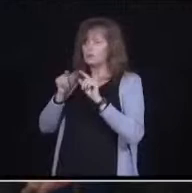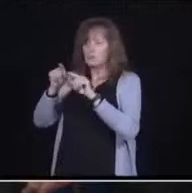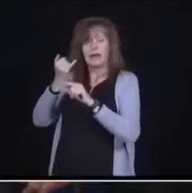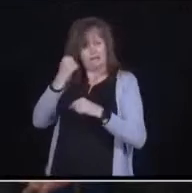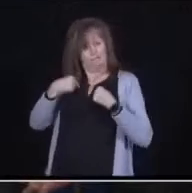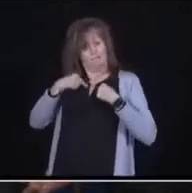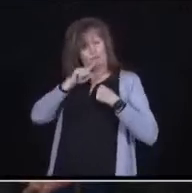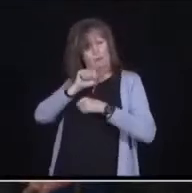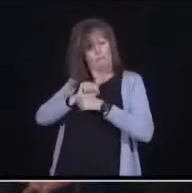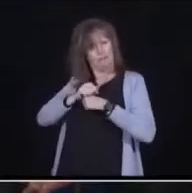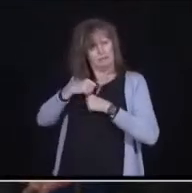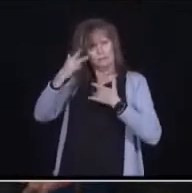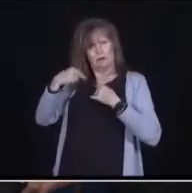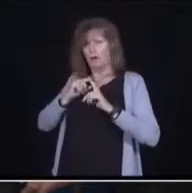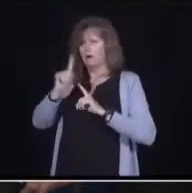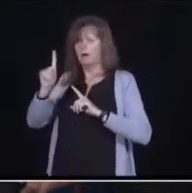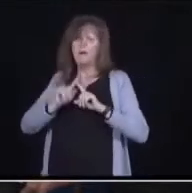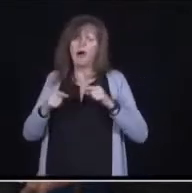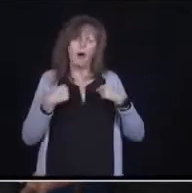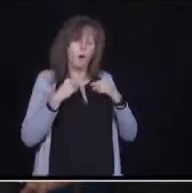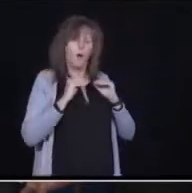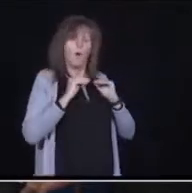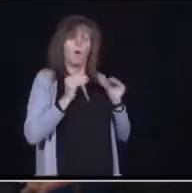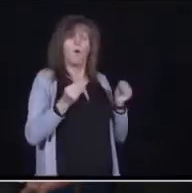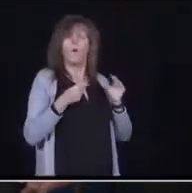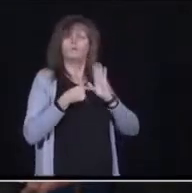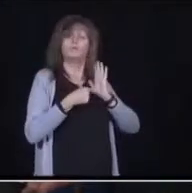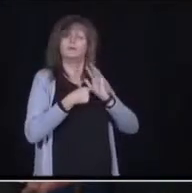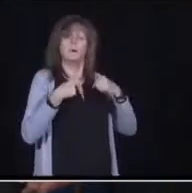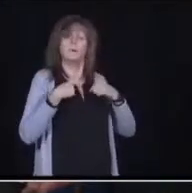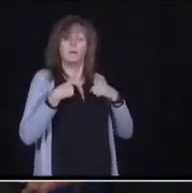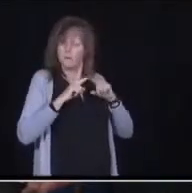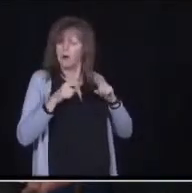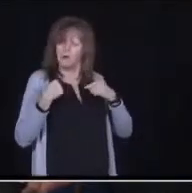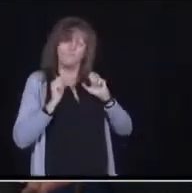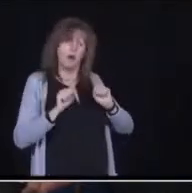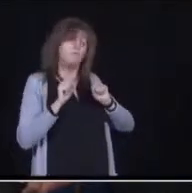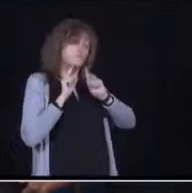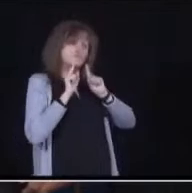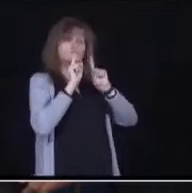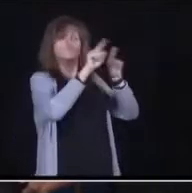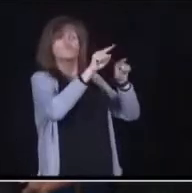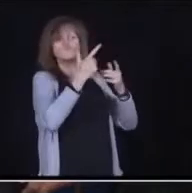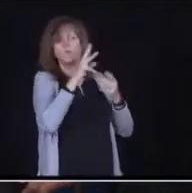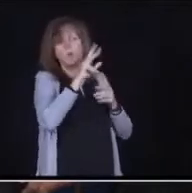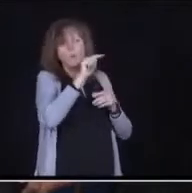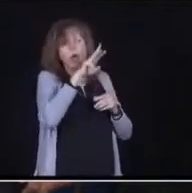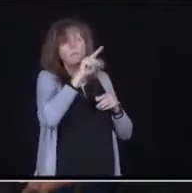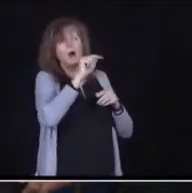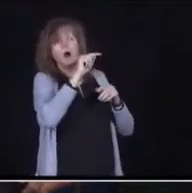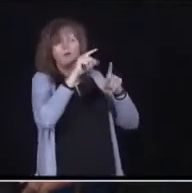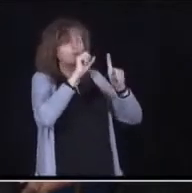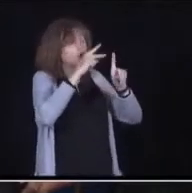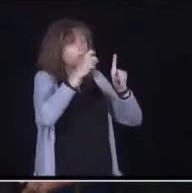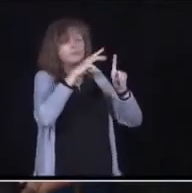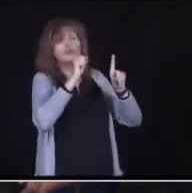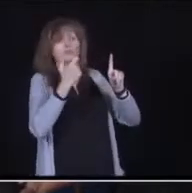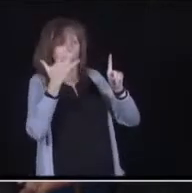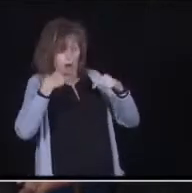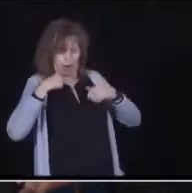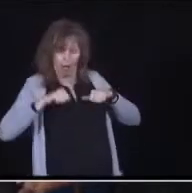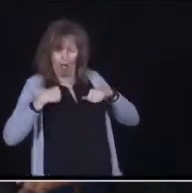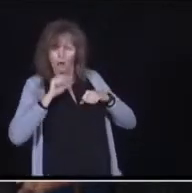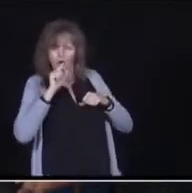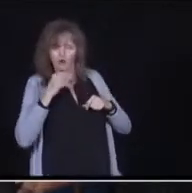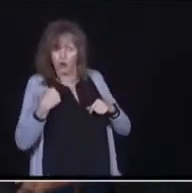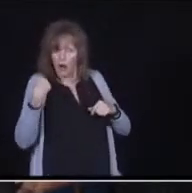showing symptoms. And if you're anxious, you're nervous, you might have something that tells you may